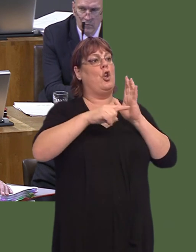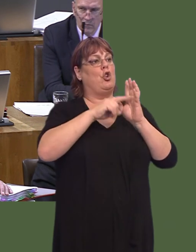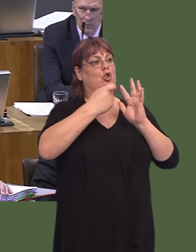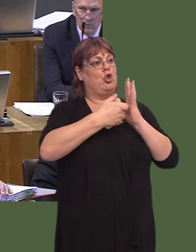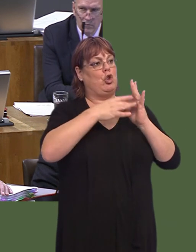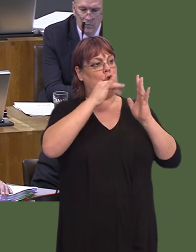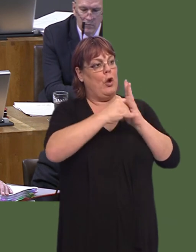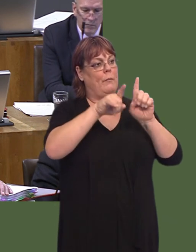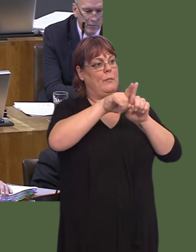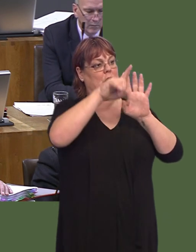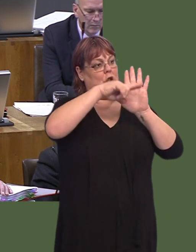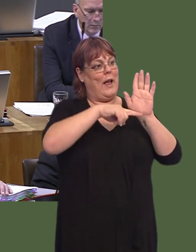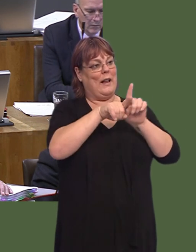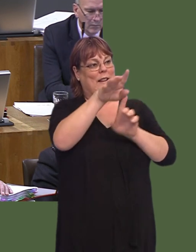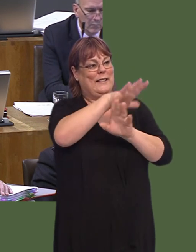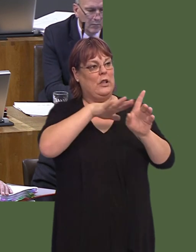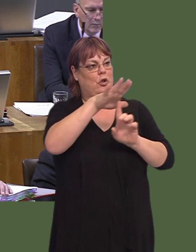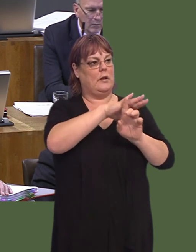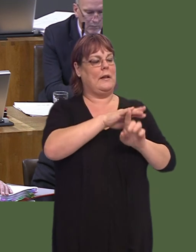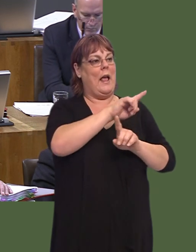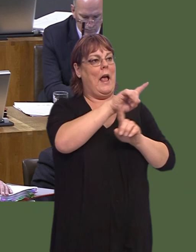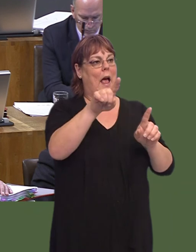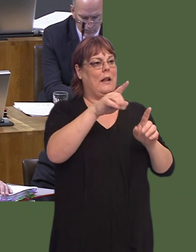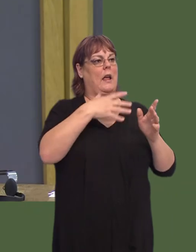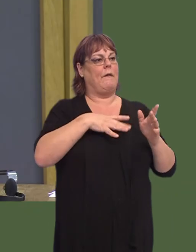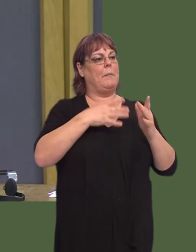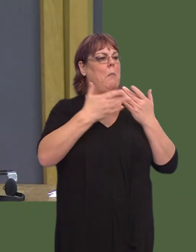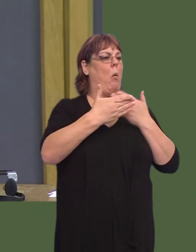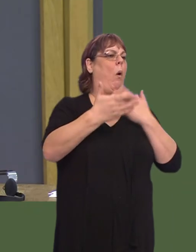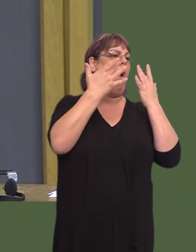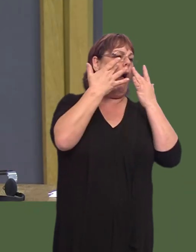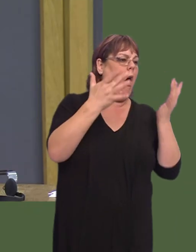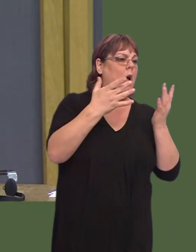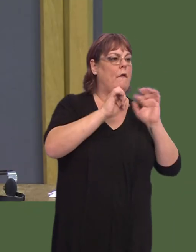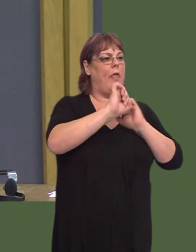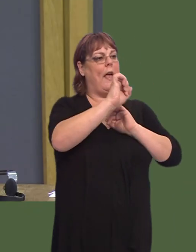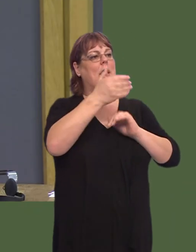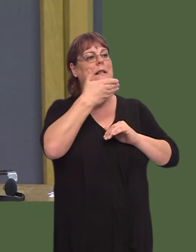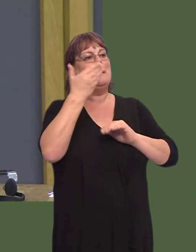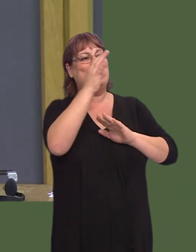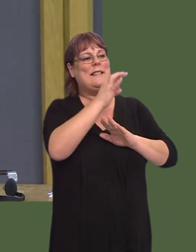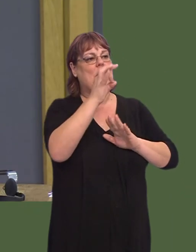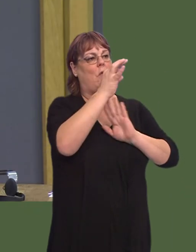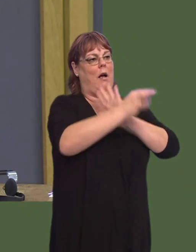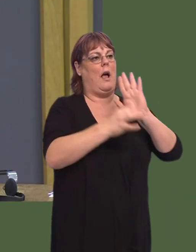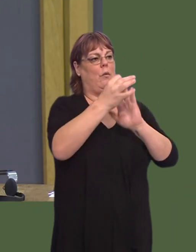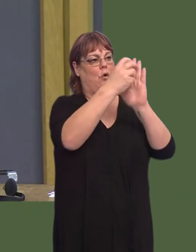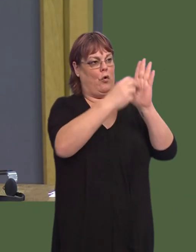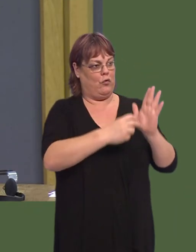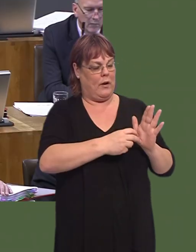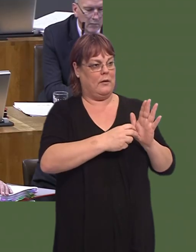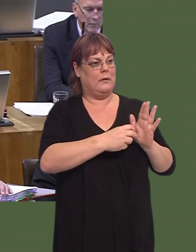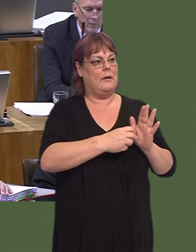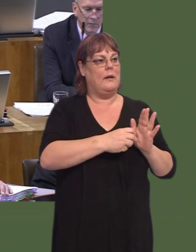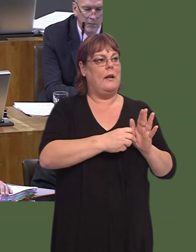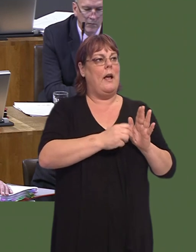of the workforce, requiring providers to provide more transparency in their use of zero-hours contracts, to offer workers a choice of fixed-hours contracts after a three-month